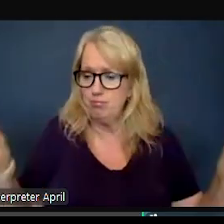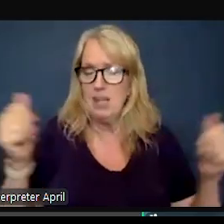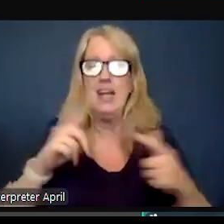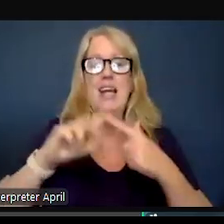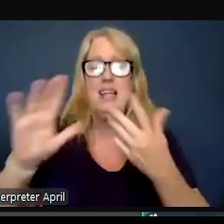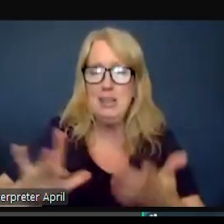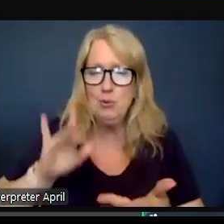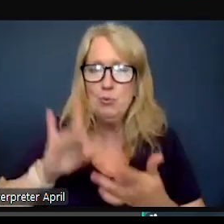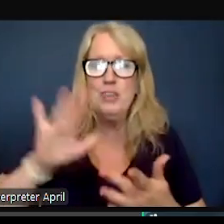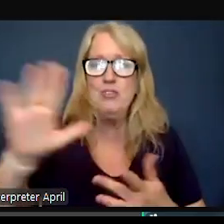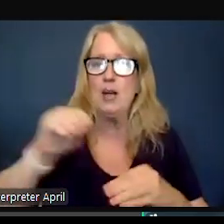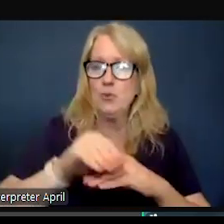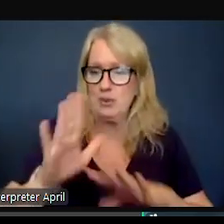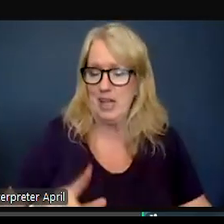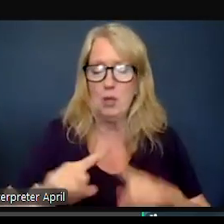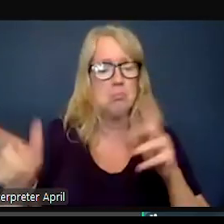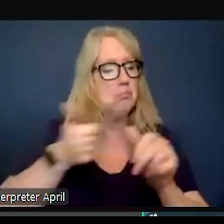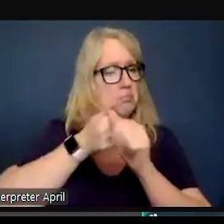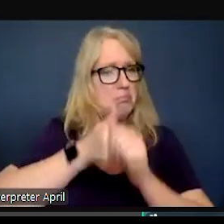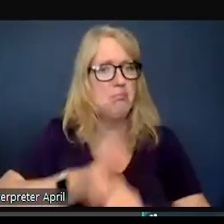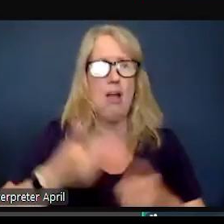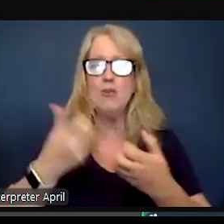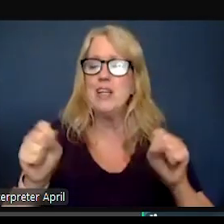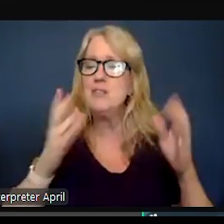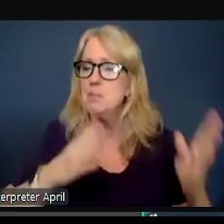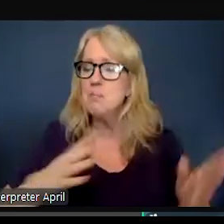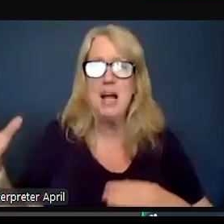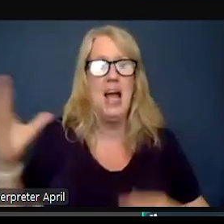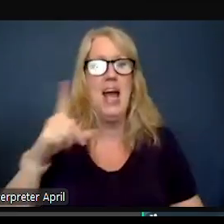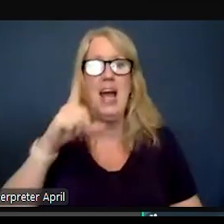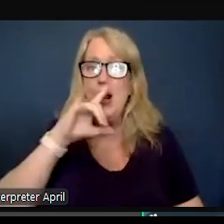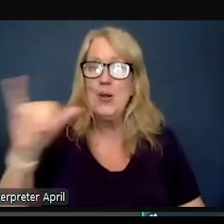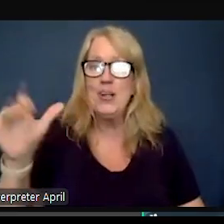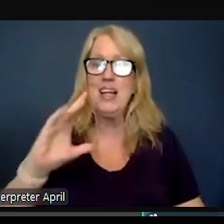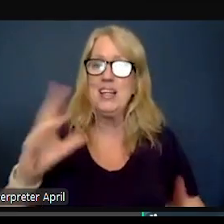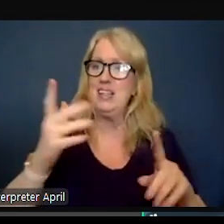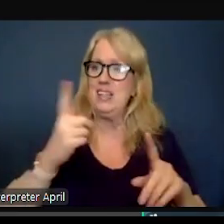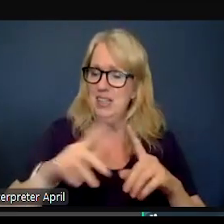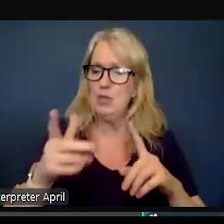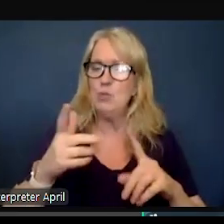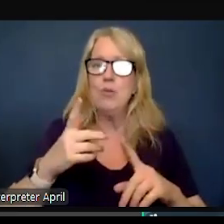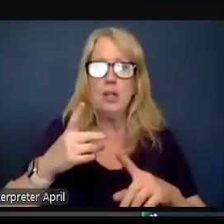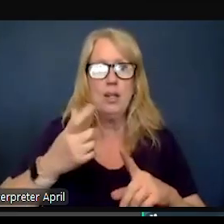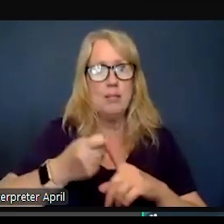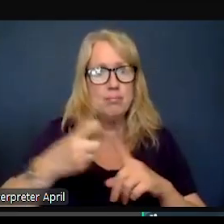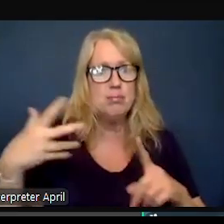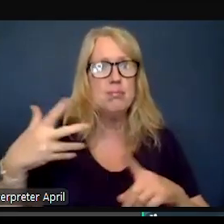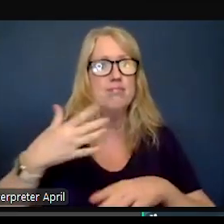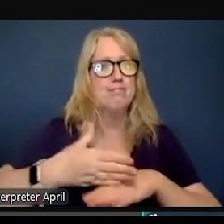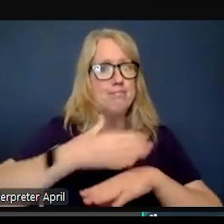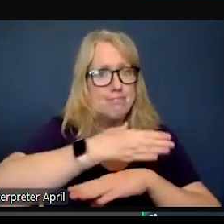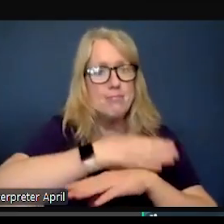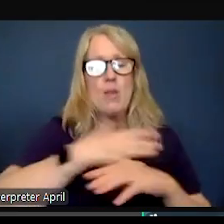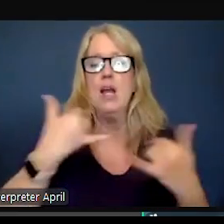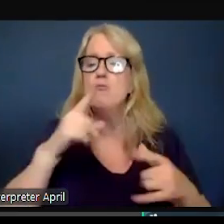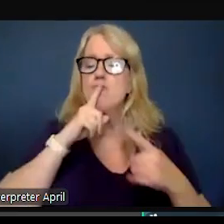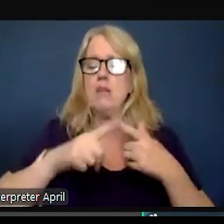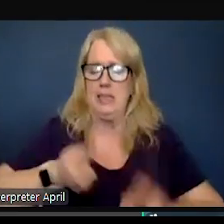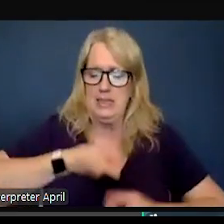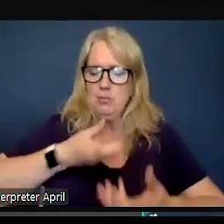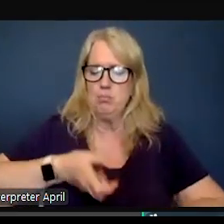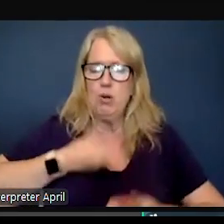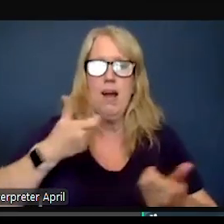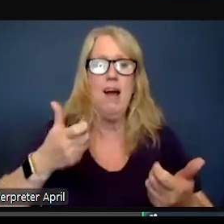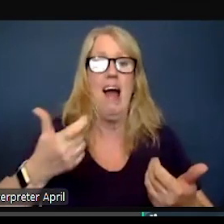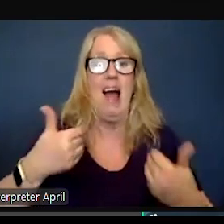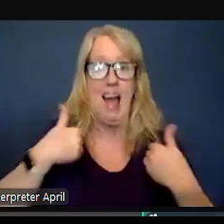his counselor. He'd been following his safety plan, and it looks like he expanded on those pieces and just really expressed how he had